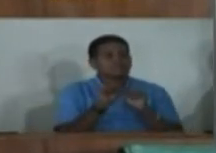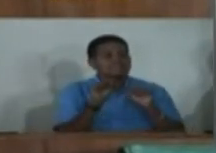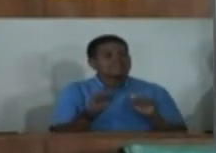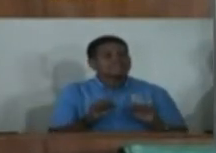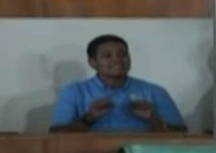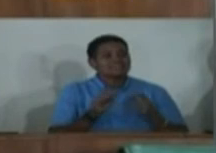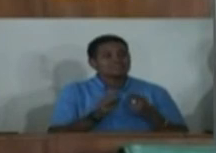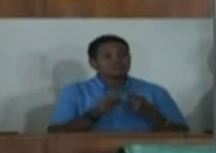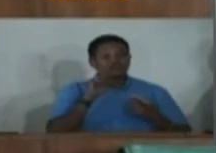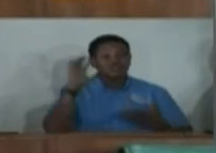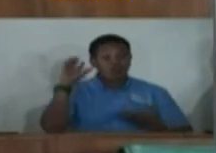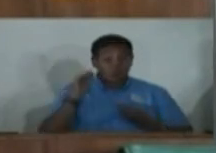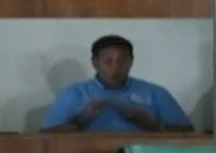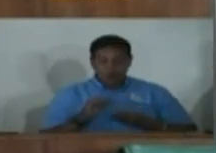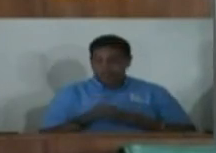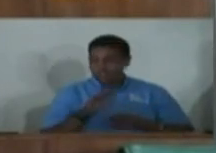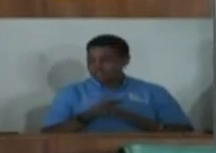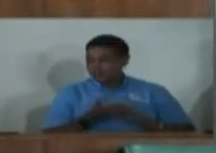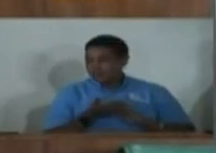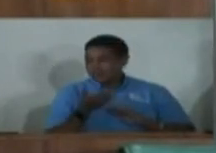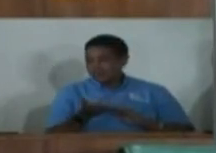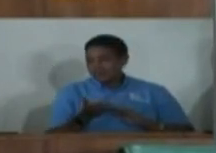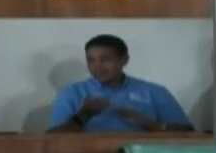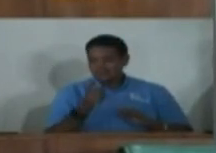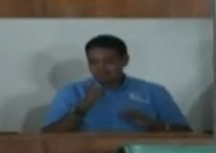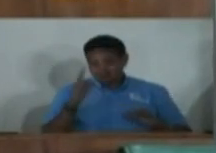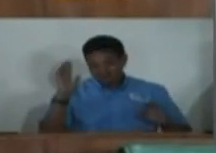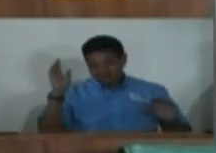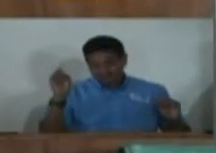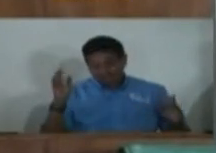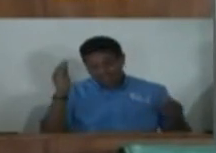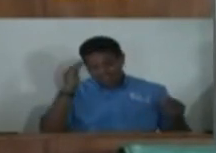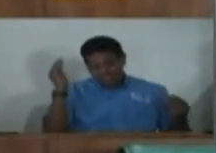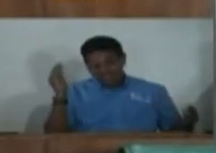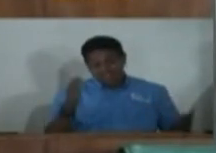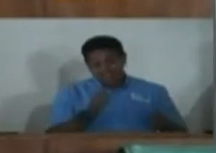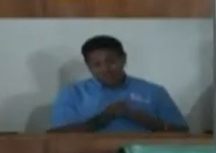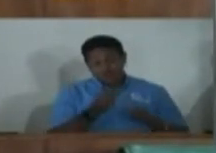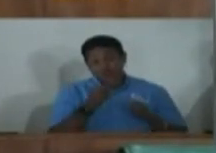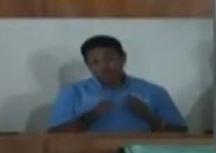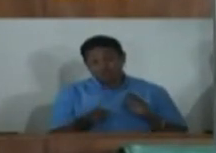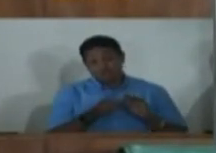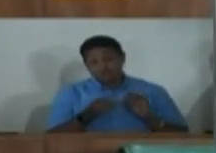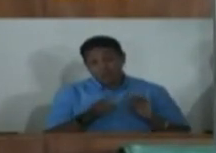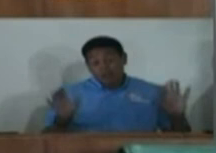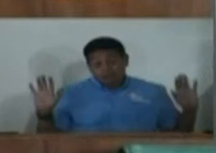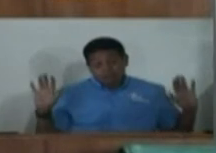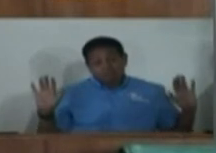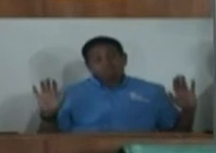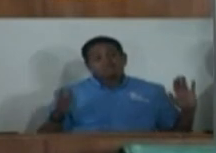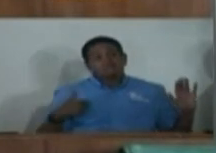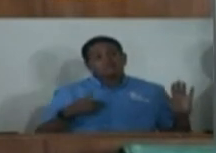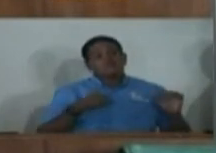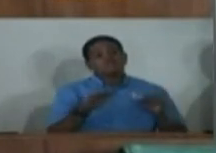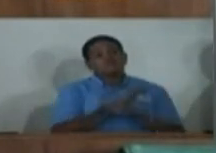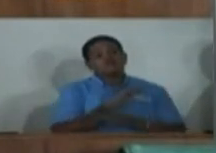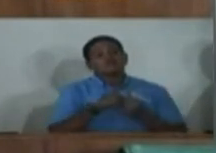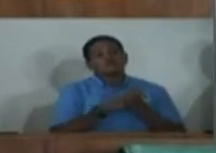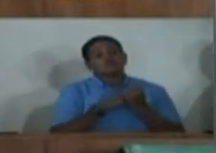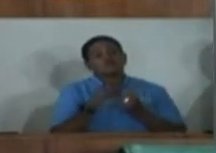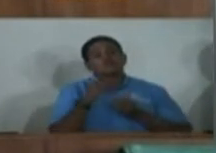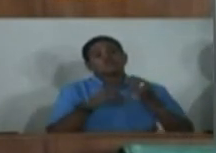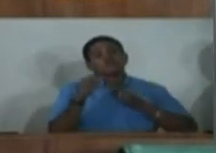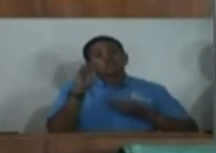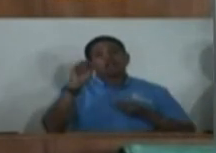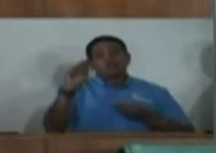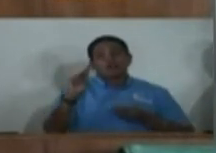a whole in Jamaica. And so, Madam Speaker, with those brief remarks, we fully support